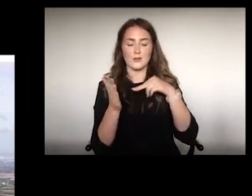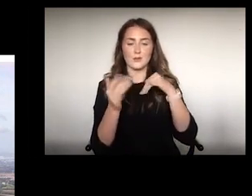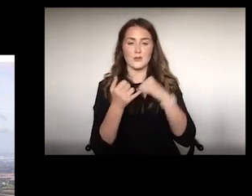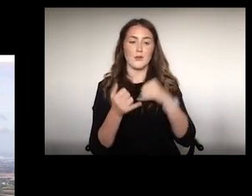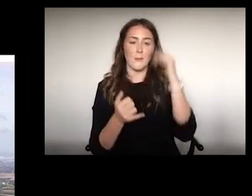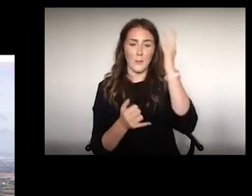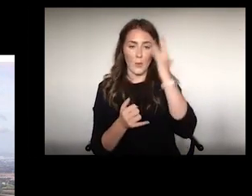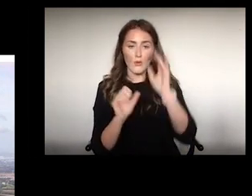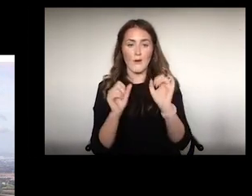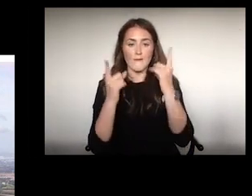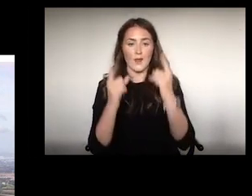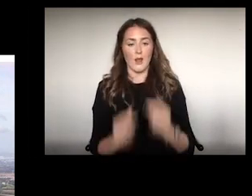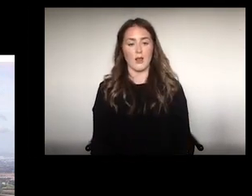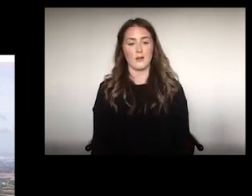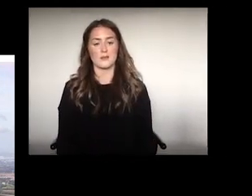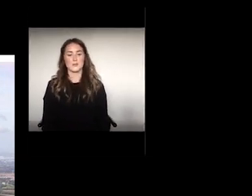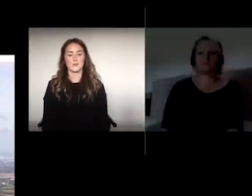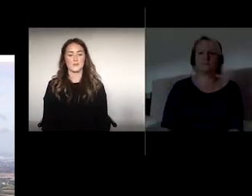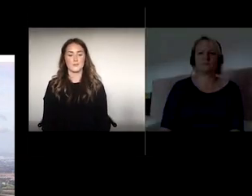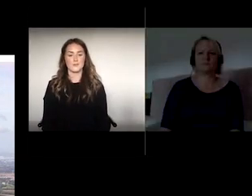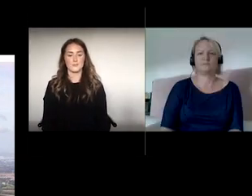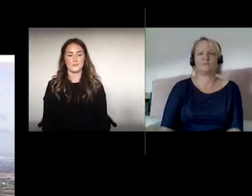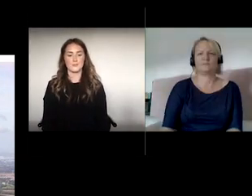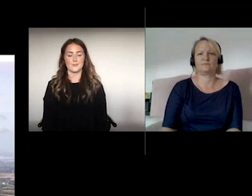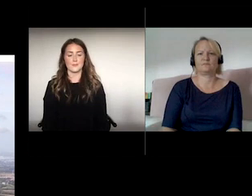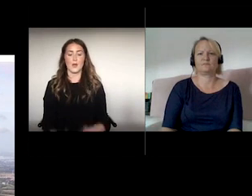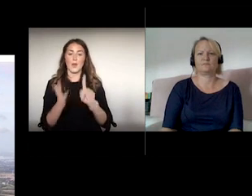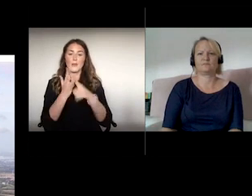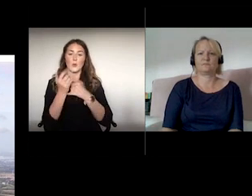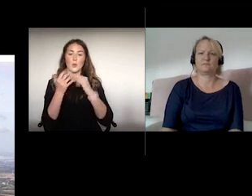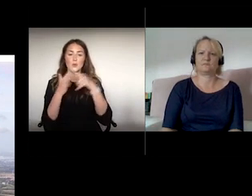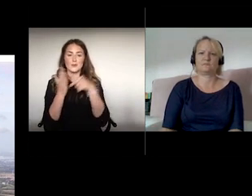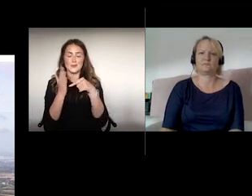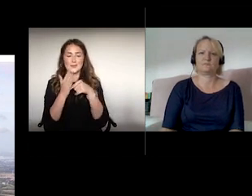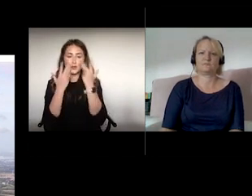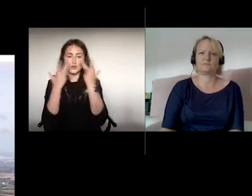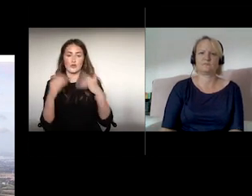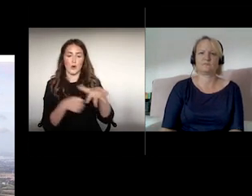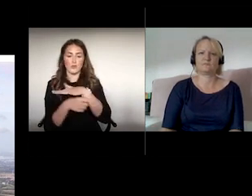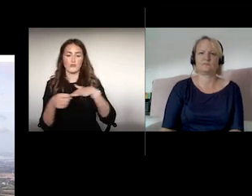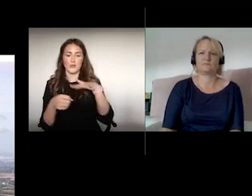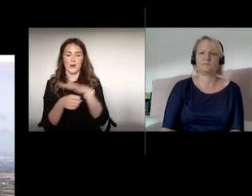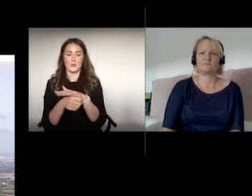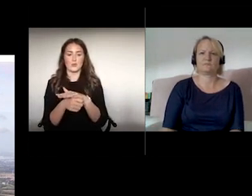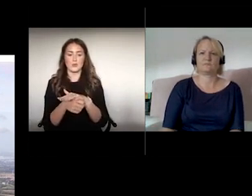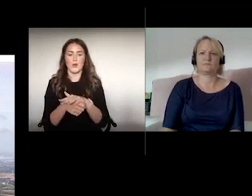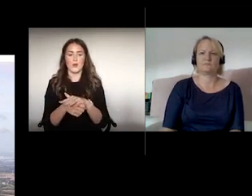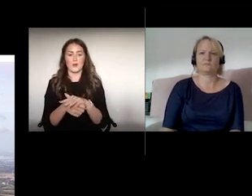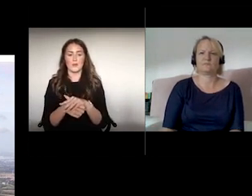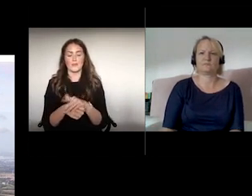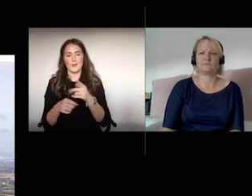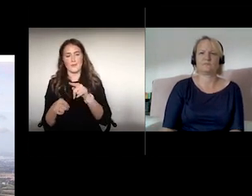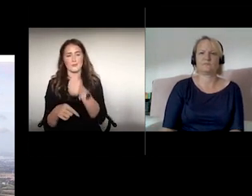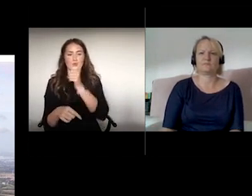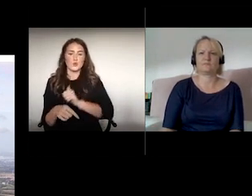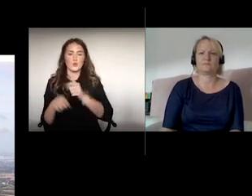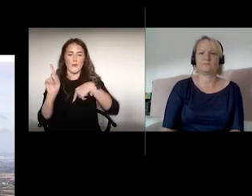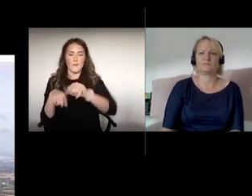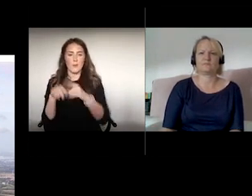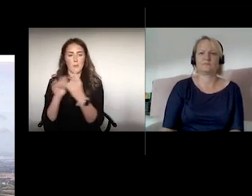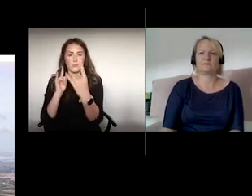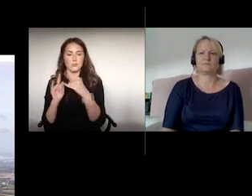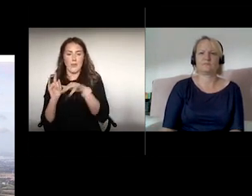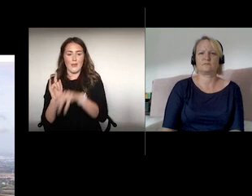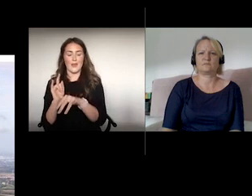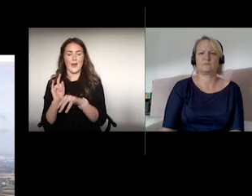Evans Memorial Field. Working with one of our partner gas companies, we've been able to reduce the impact on the Orsett Showground land